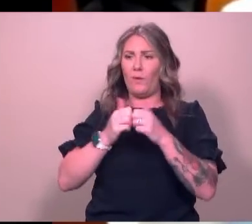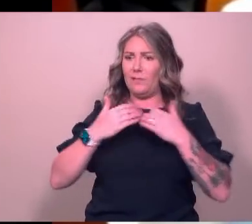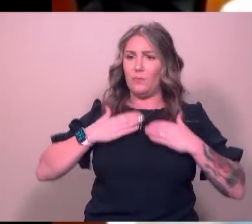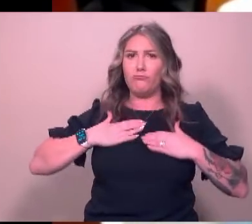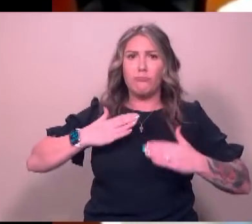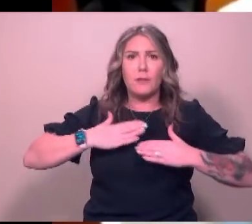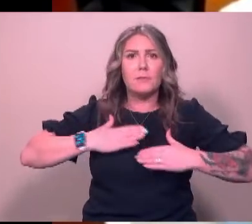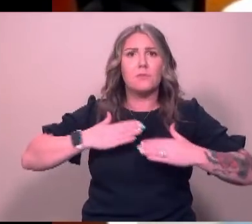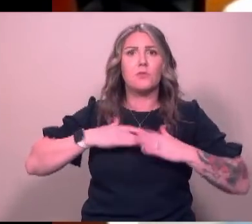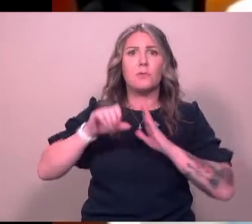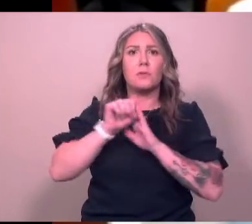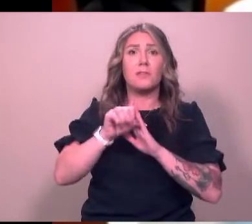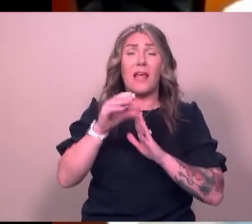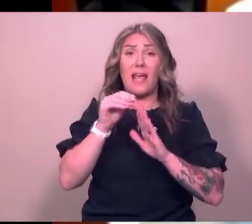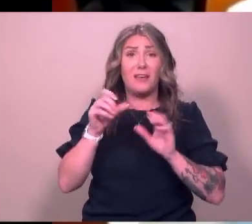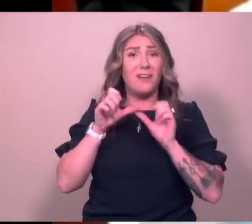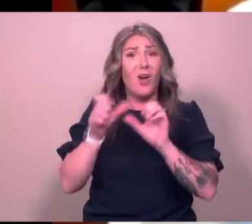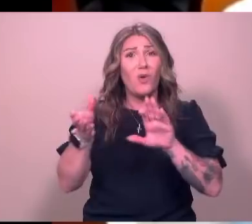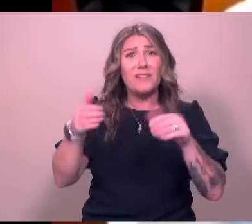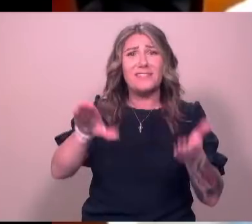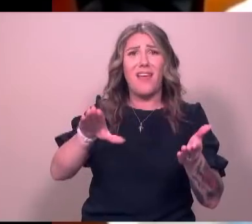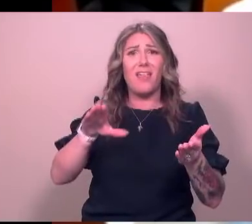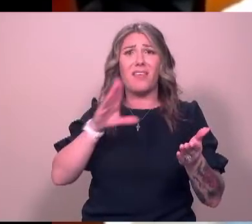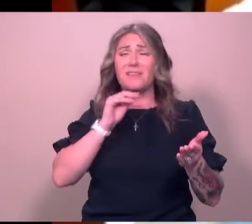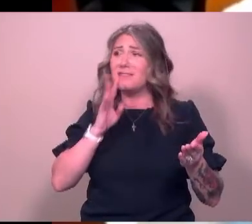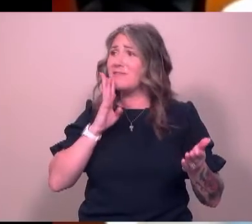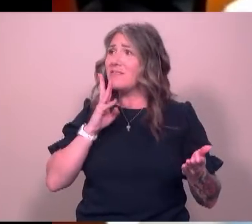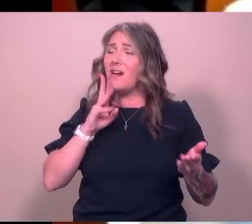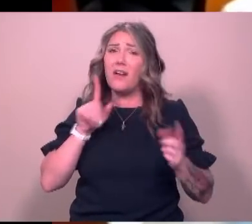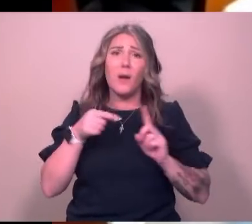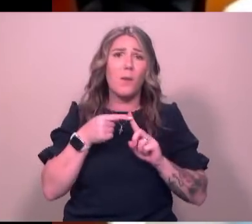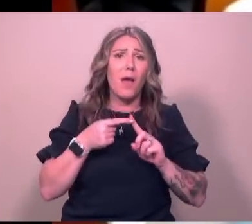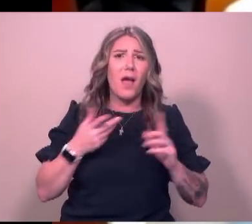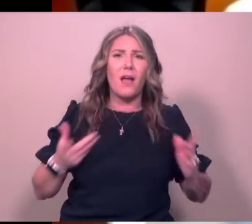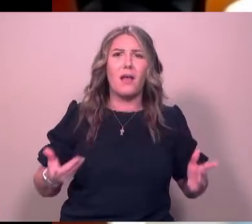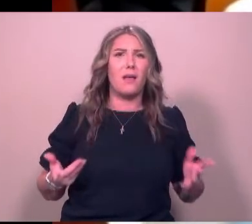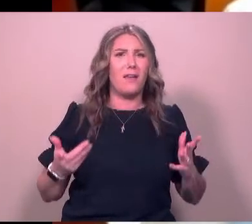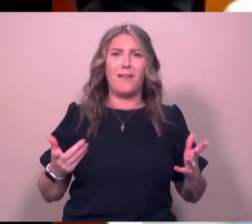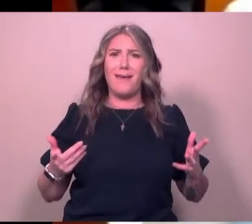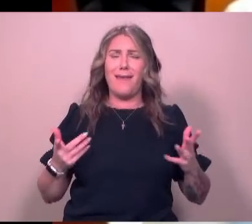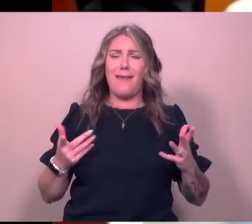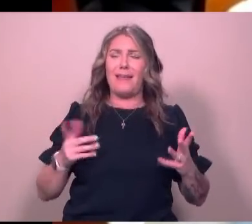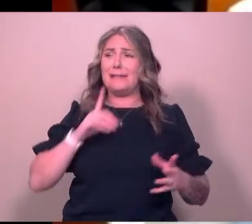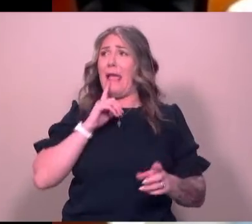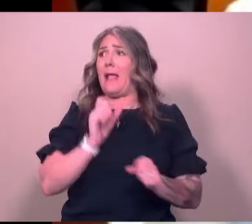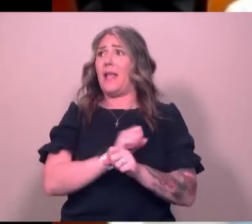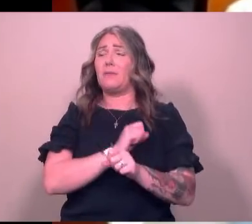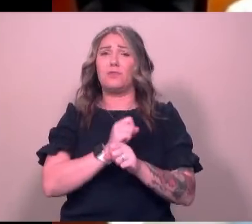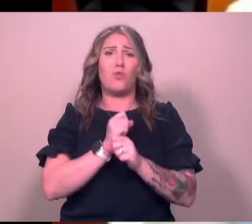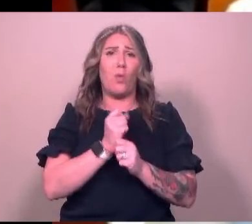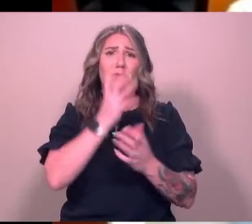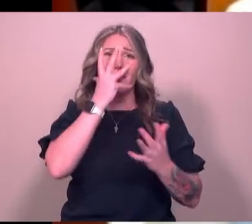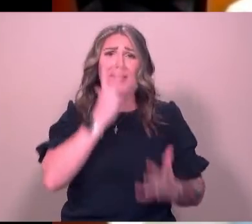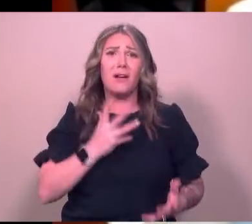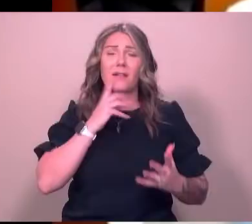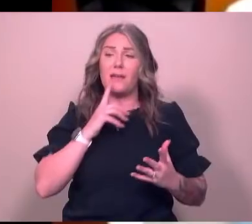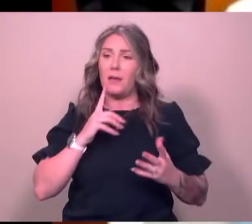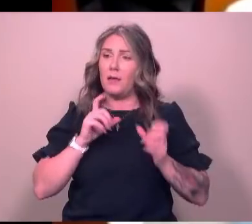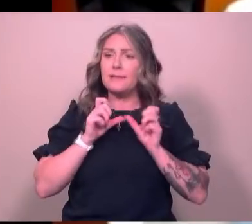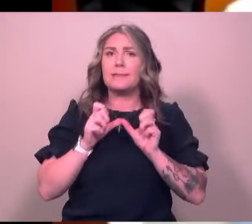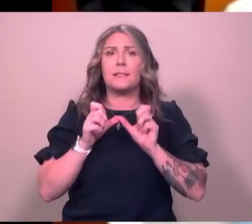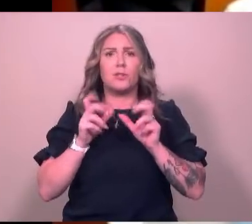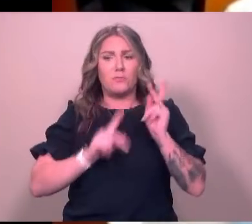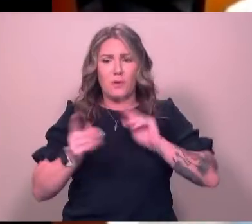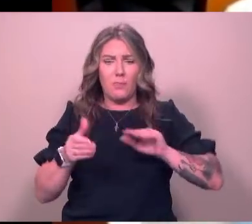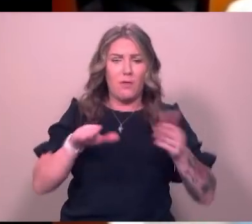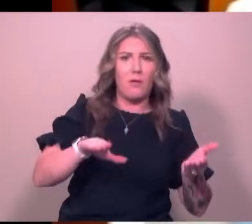and ongoing deaths, and talk about just absolutely tragic that we continue to lose people in something